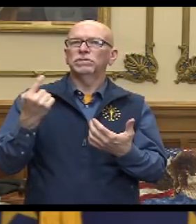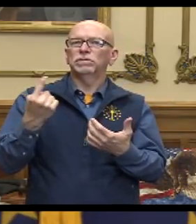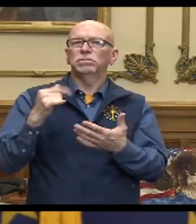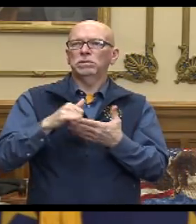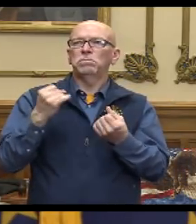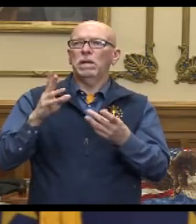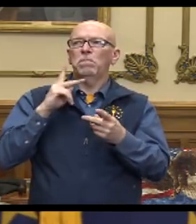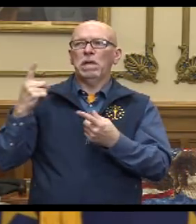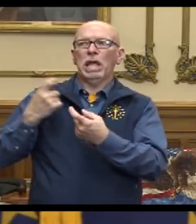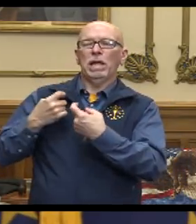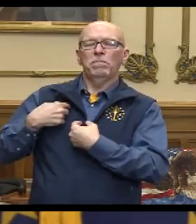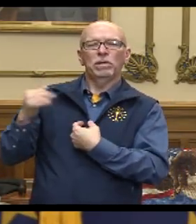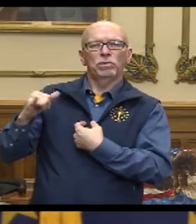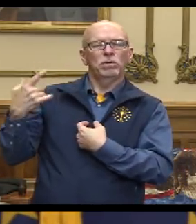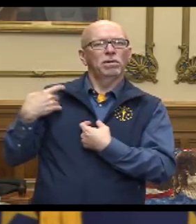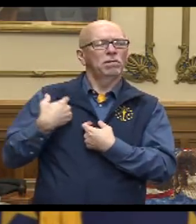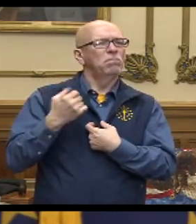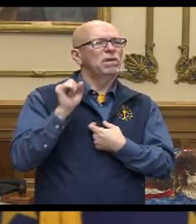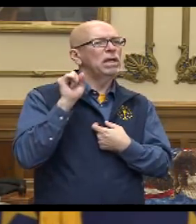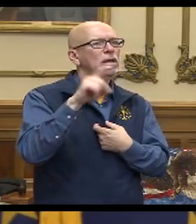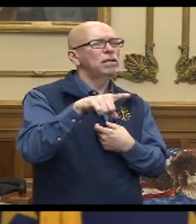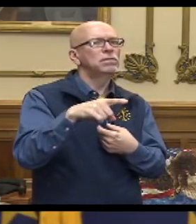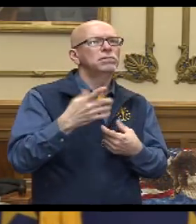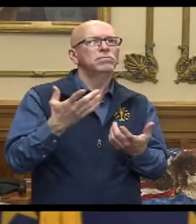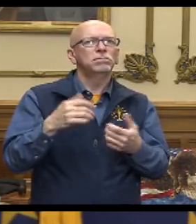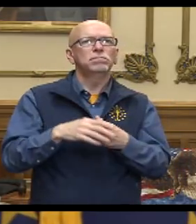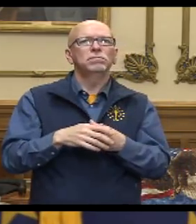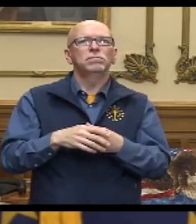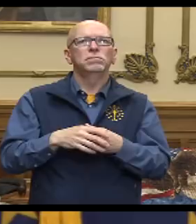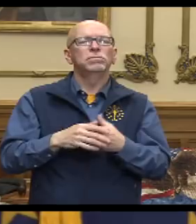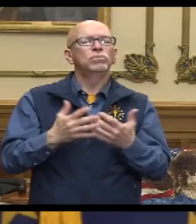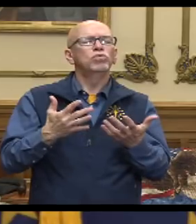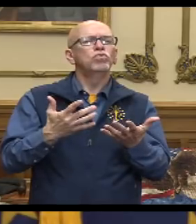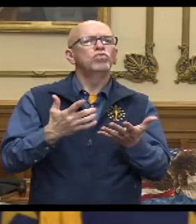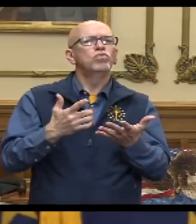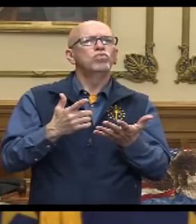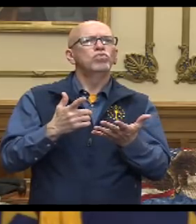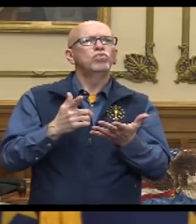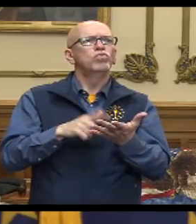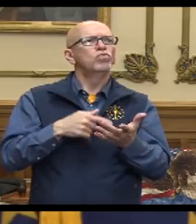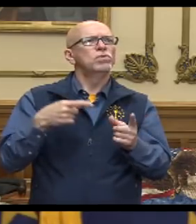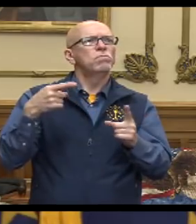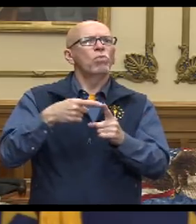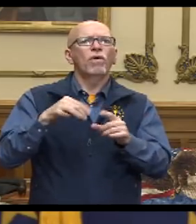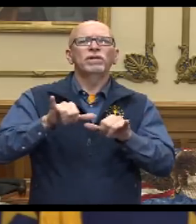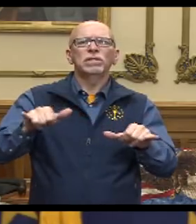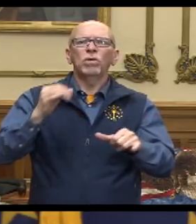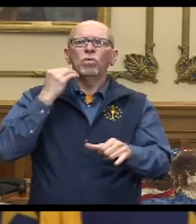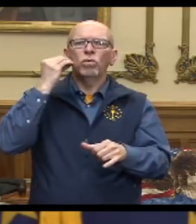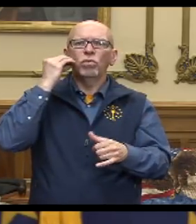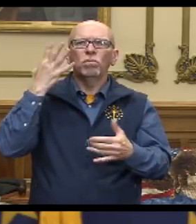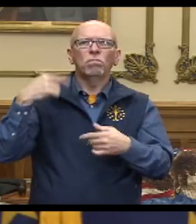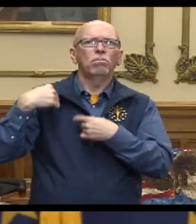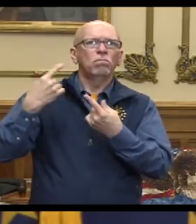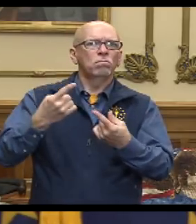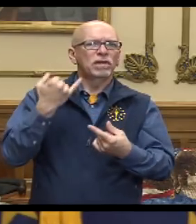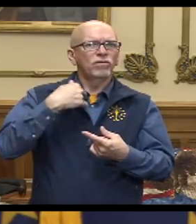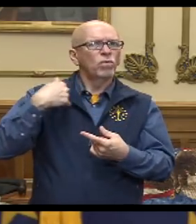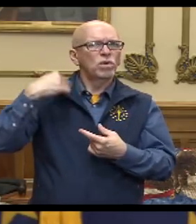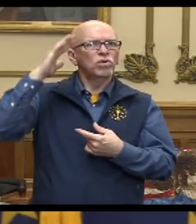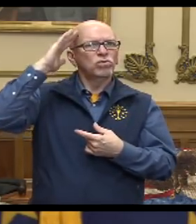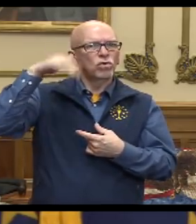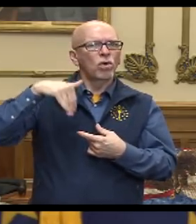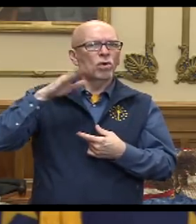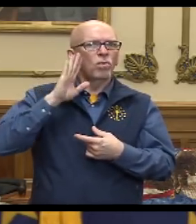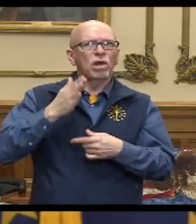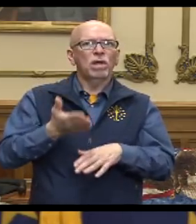other folks have asked me, was kind of what was the point of the stay-at-home order? If we know that we are going